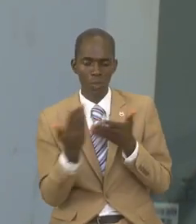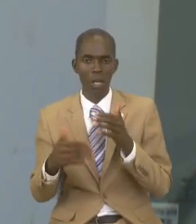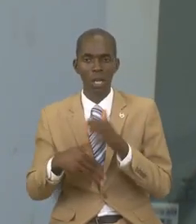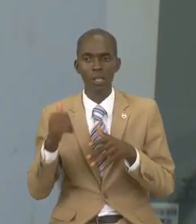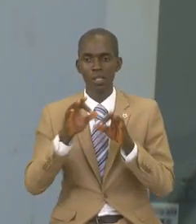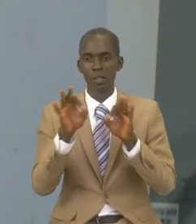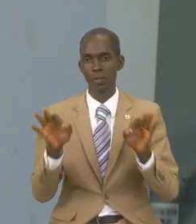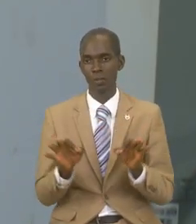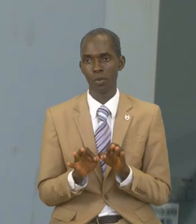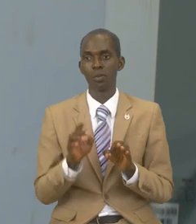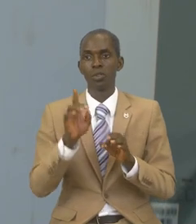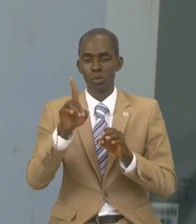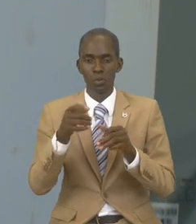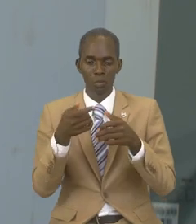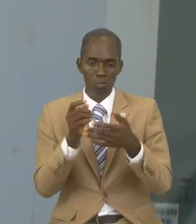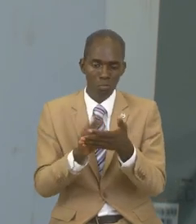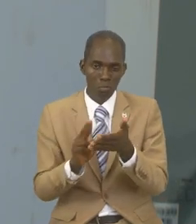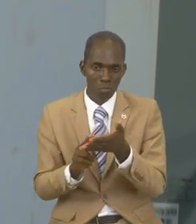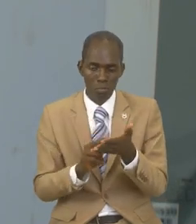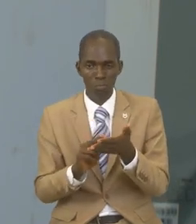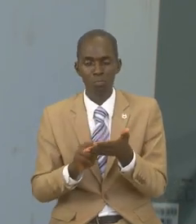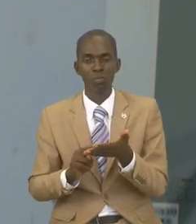and submit.